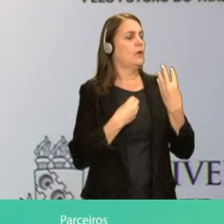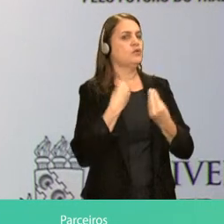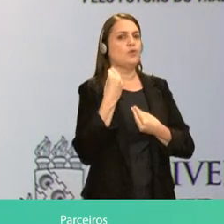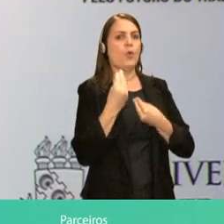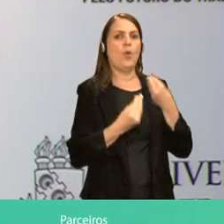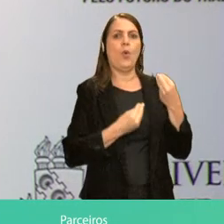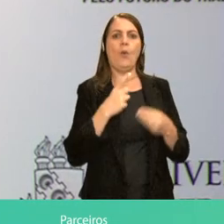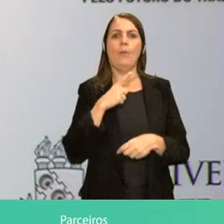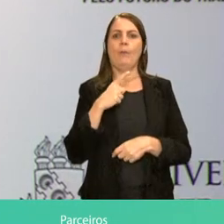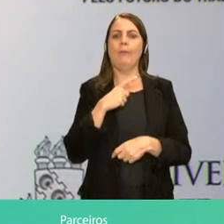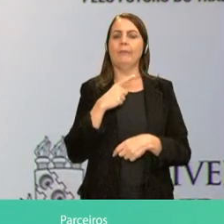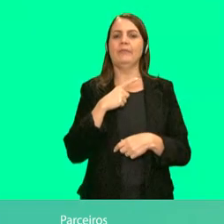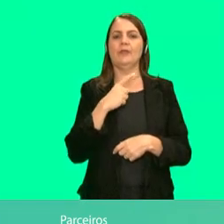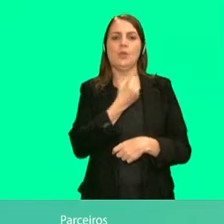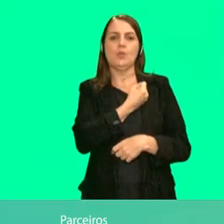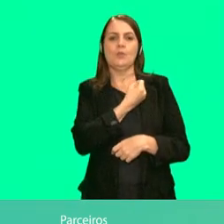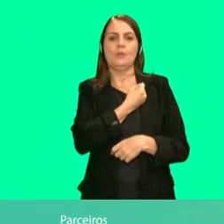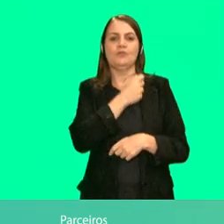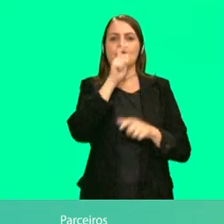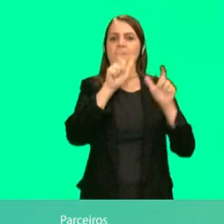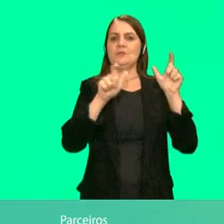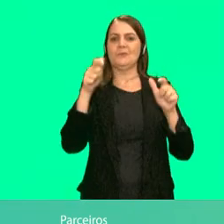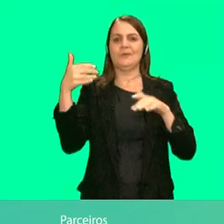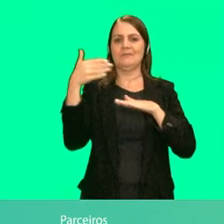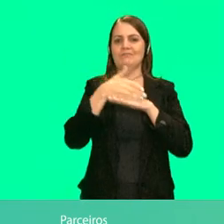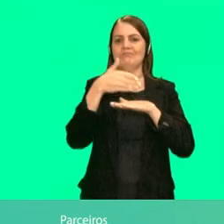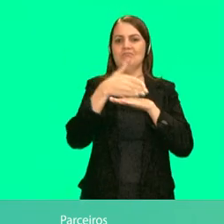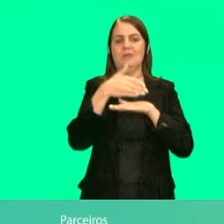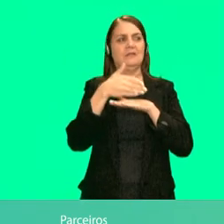see the number of